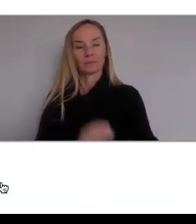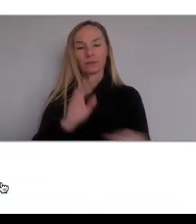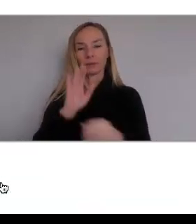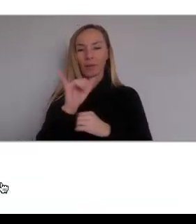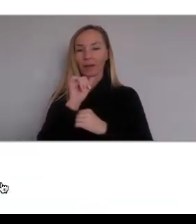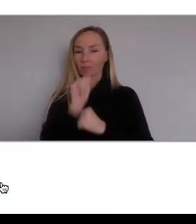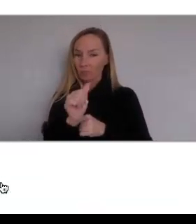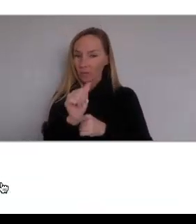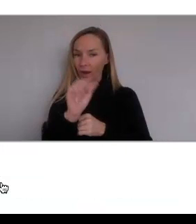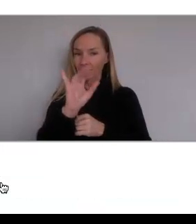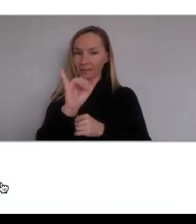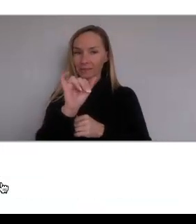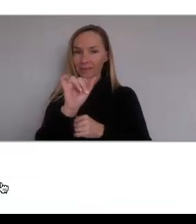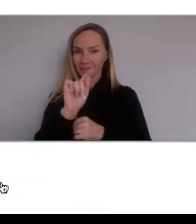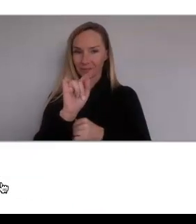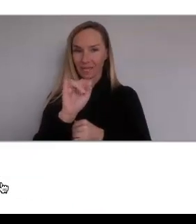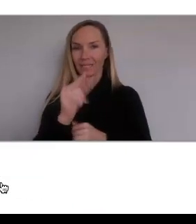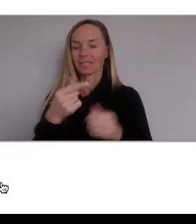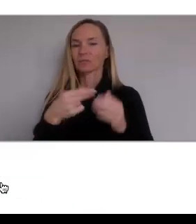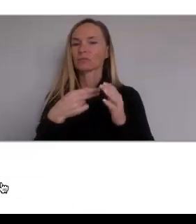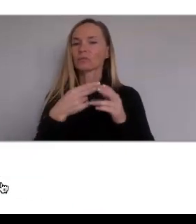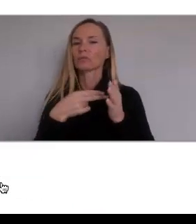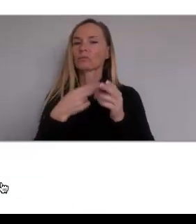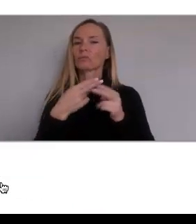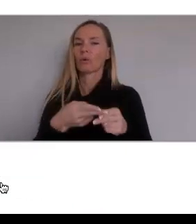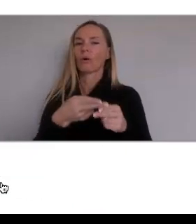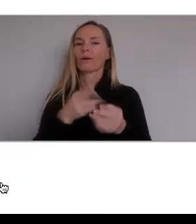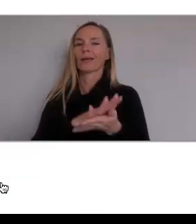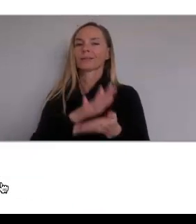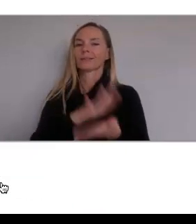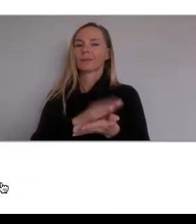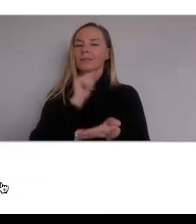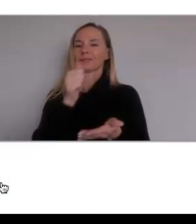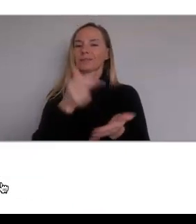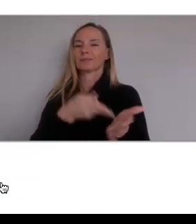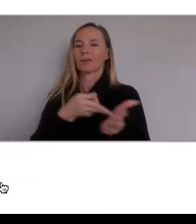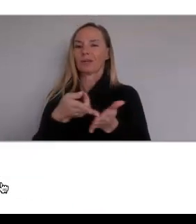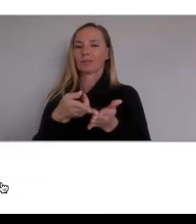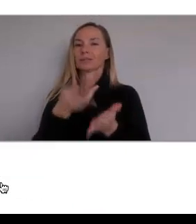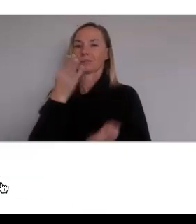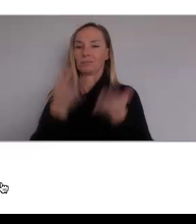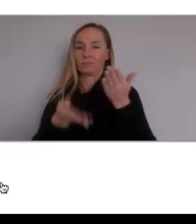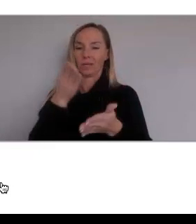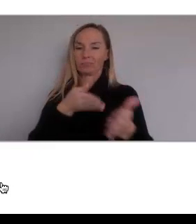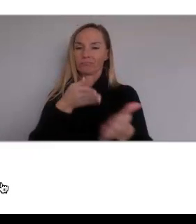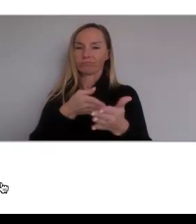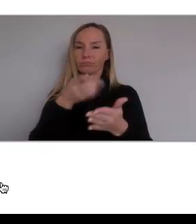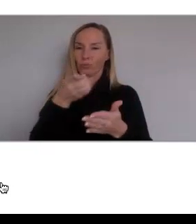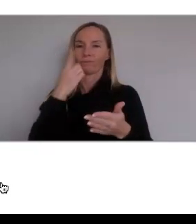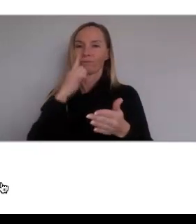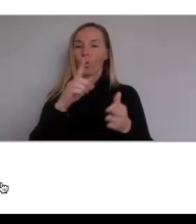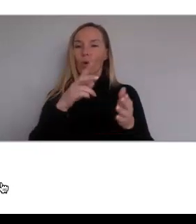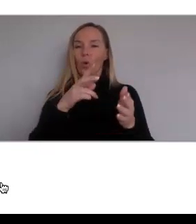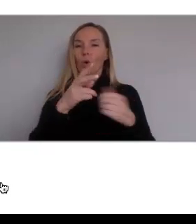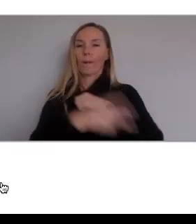or quoting your sources is considered academically dishonest and may lead to charges of plagiarism. And I do